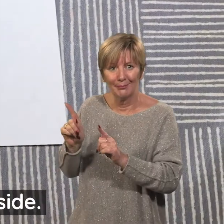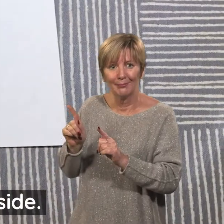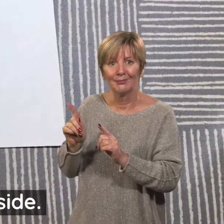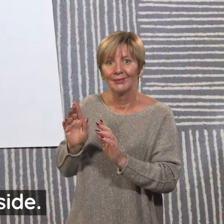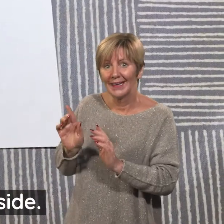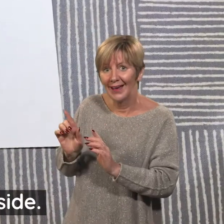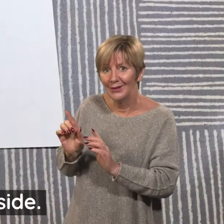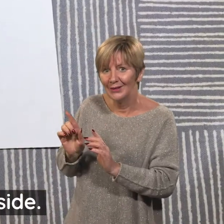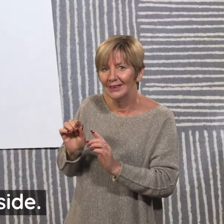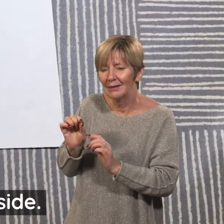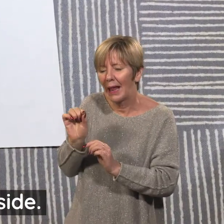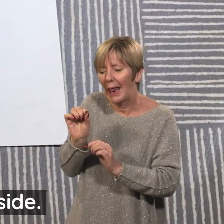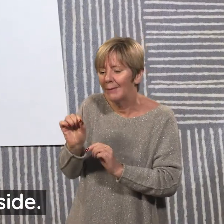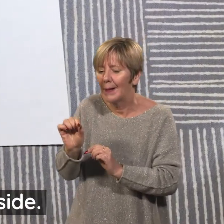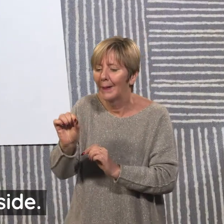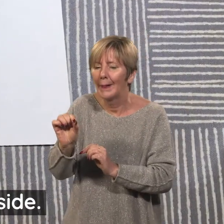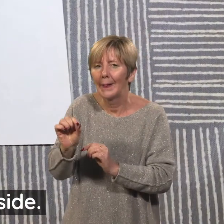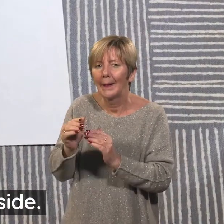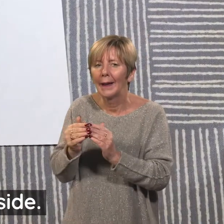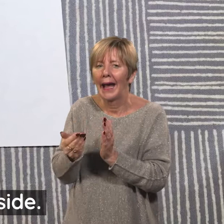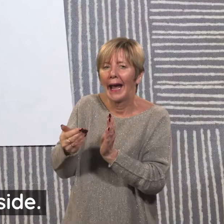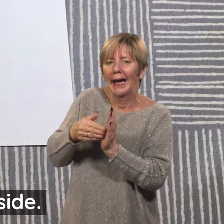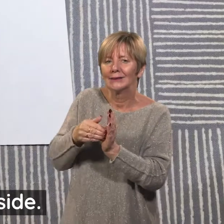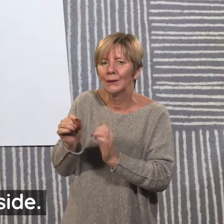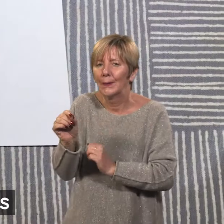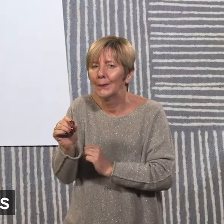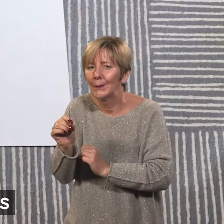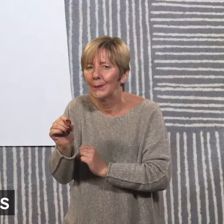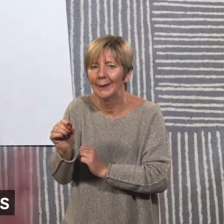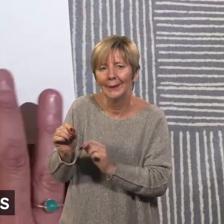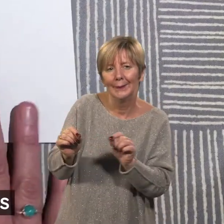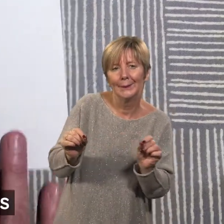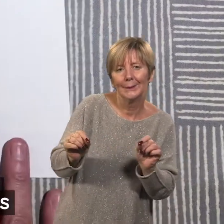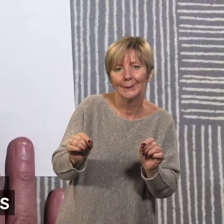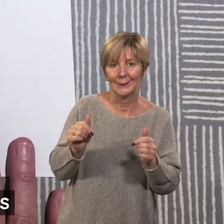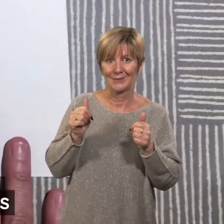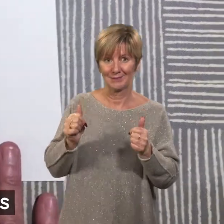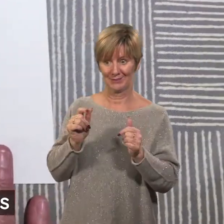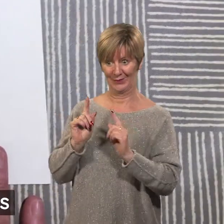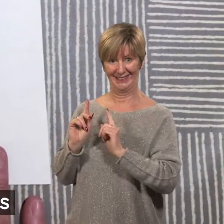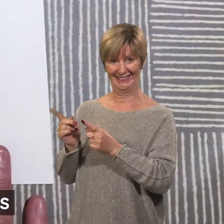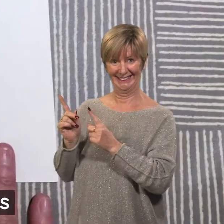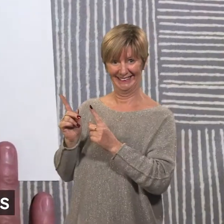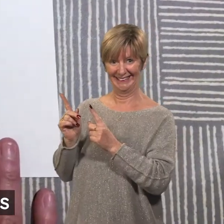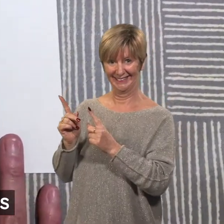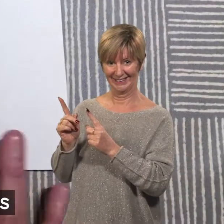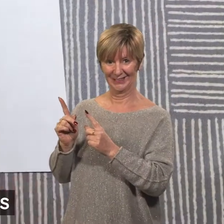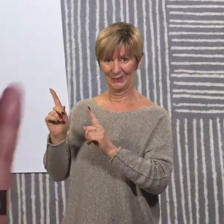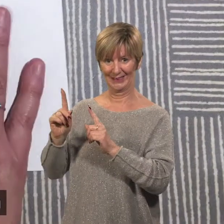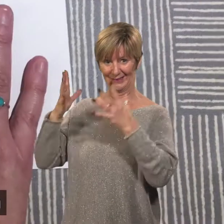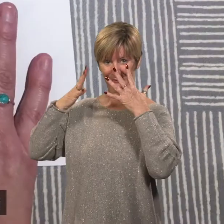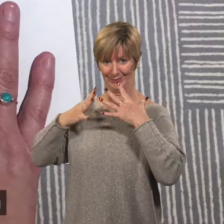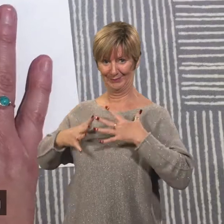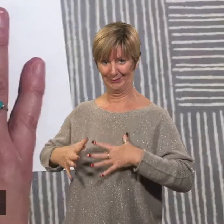and then an oval shape that's slightly on its side. Okay, now that we've drawn the main shapes of